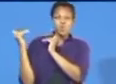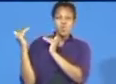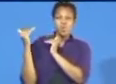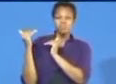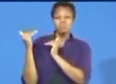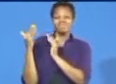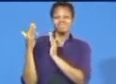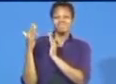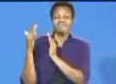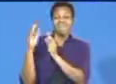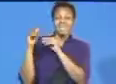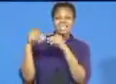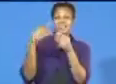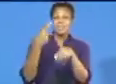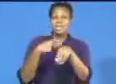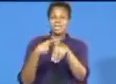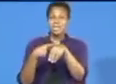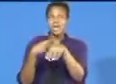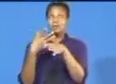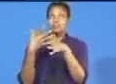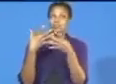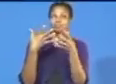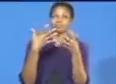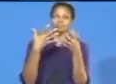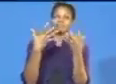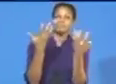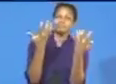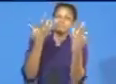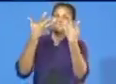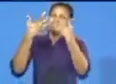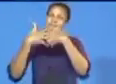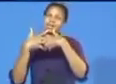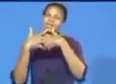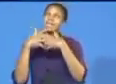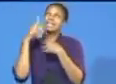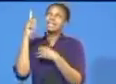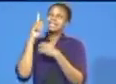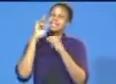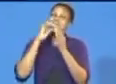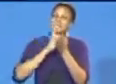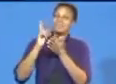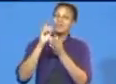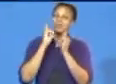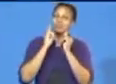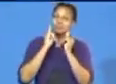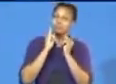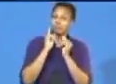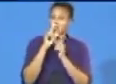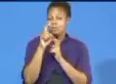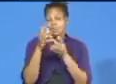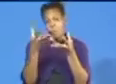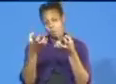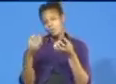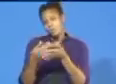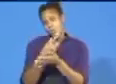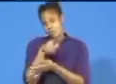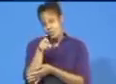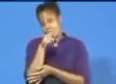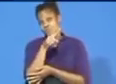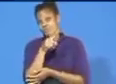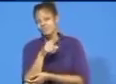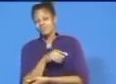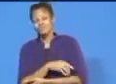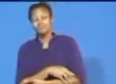giving you time to bring your actions in harmony with divine instructions. Do you want a brand new you?